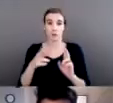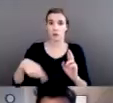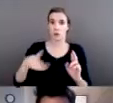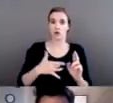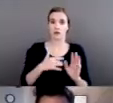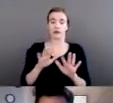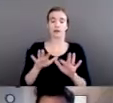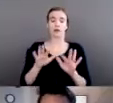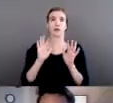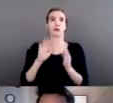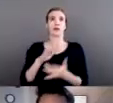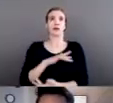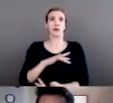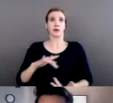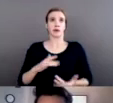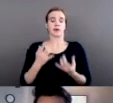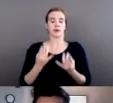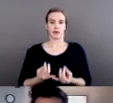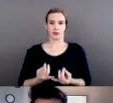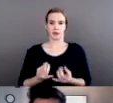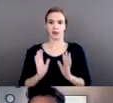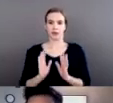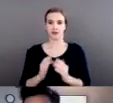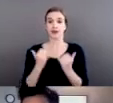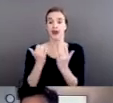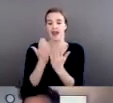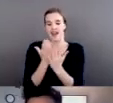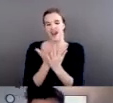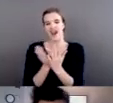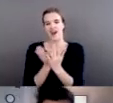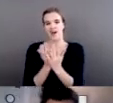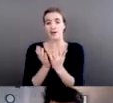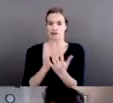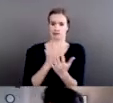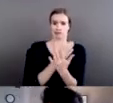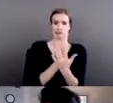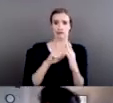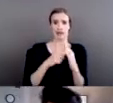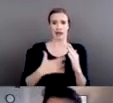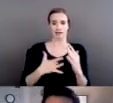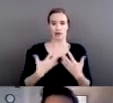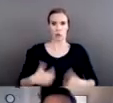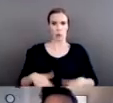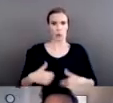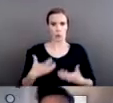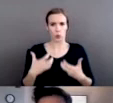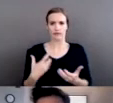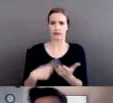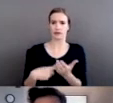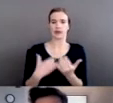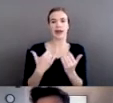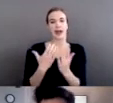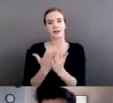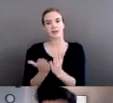we move on to not so heavy stuff, but very important stuff. All right, so changing